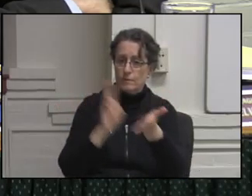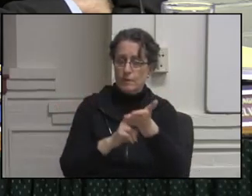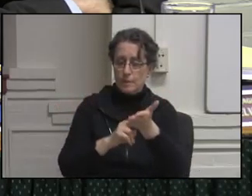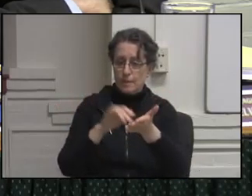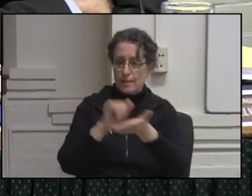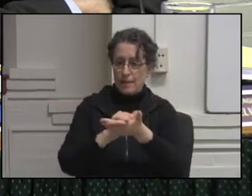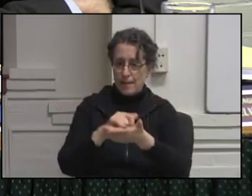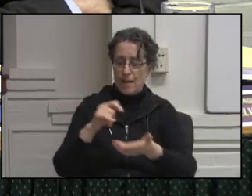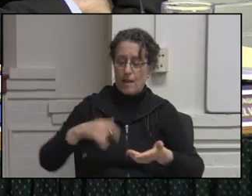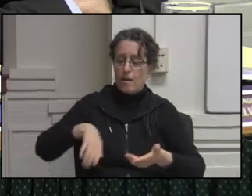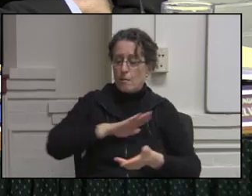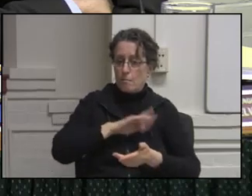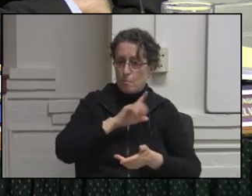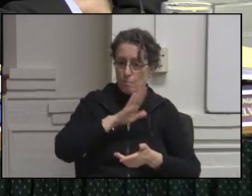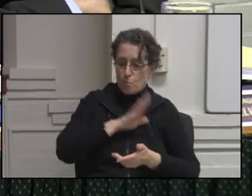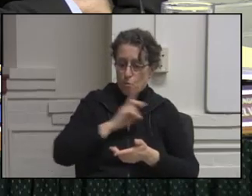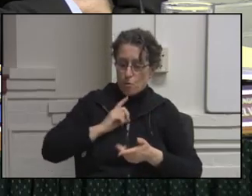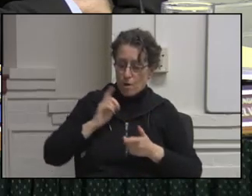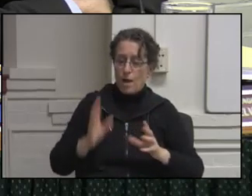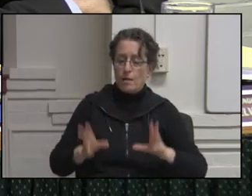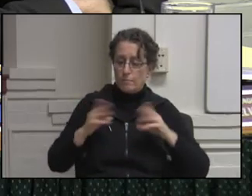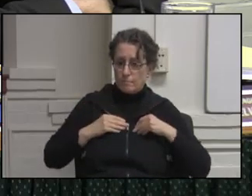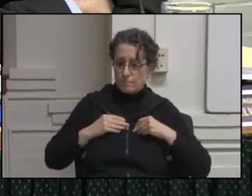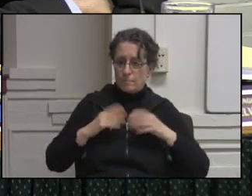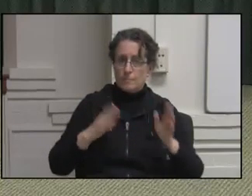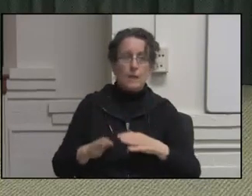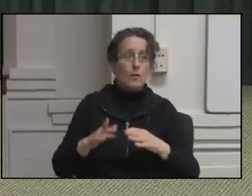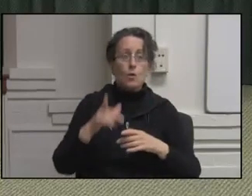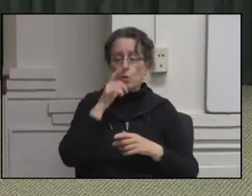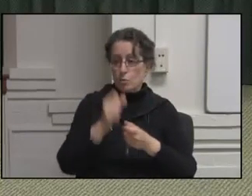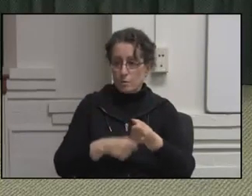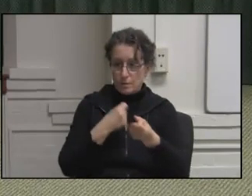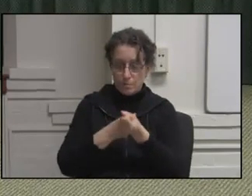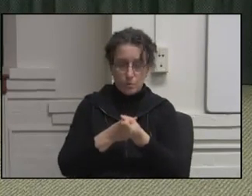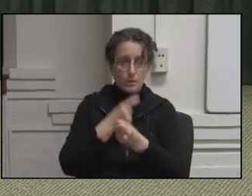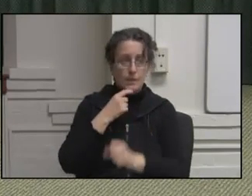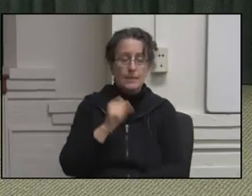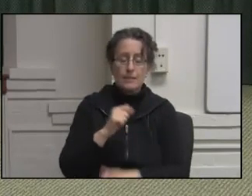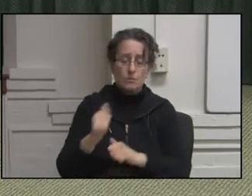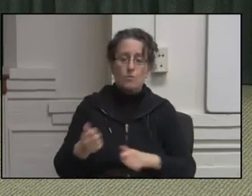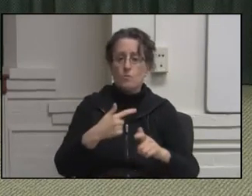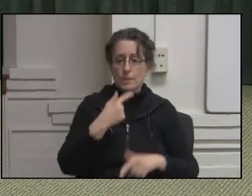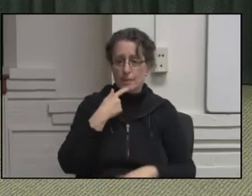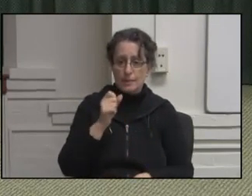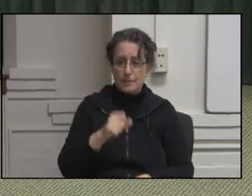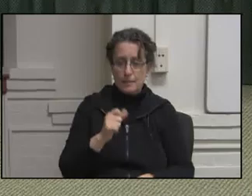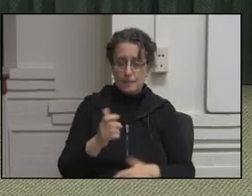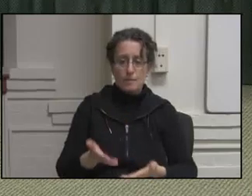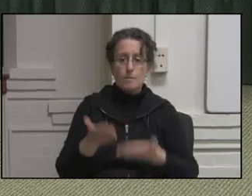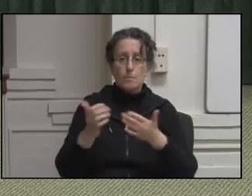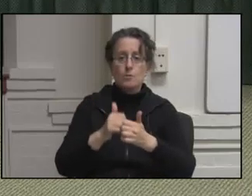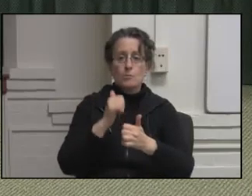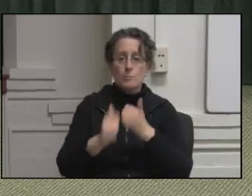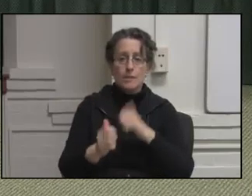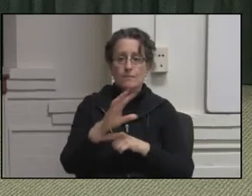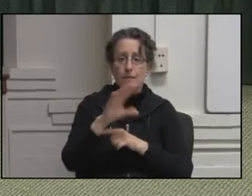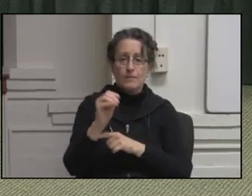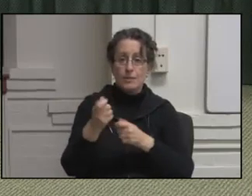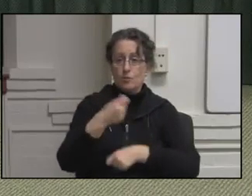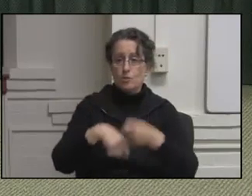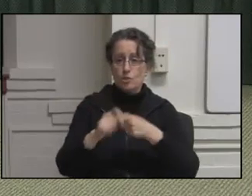duly adopted by the board. All those in favor? Aye. Aye. Any opposed? Motion carries 5-0.